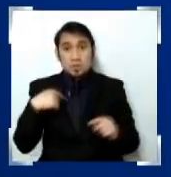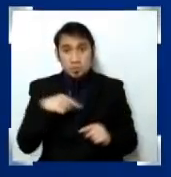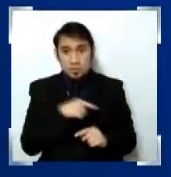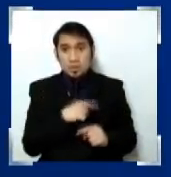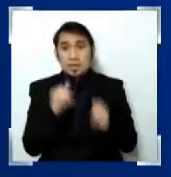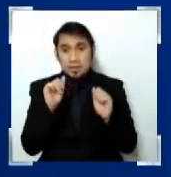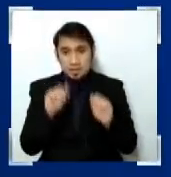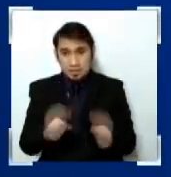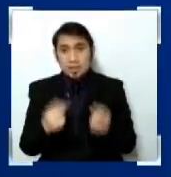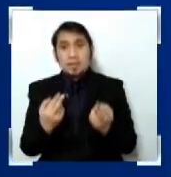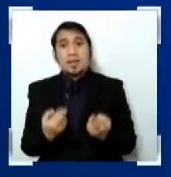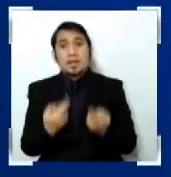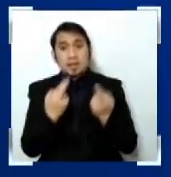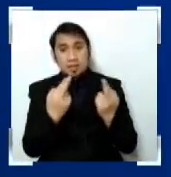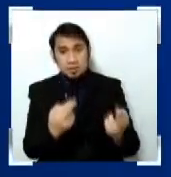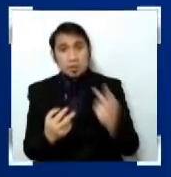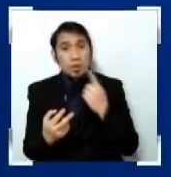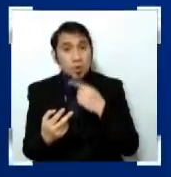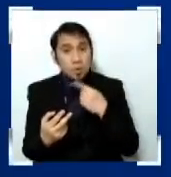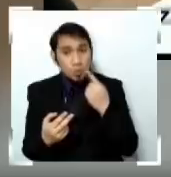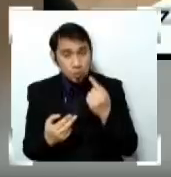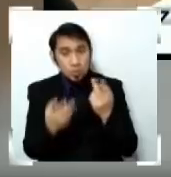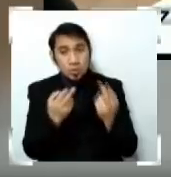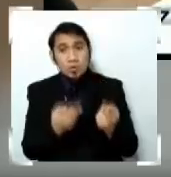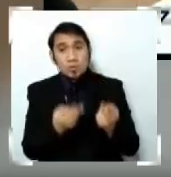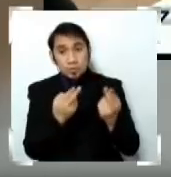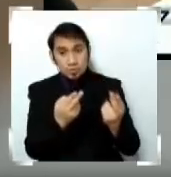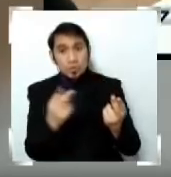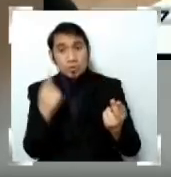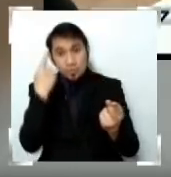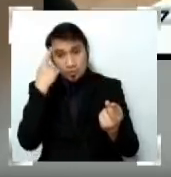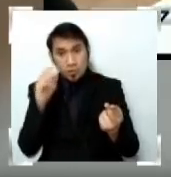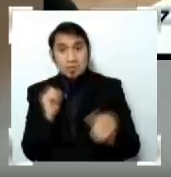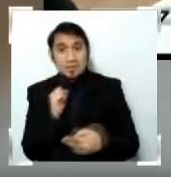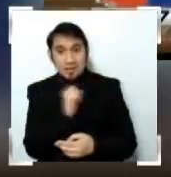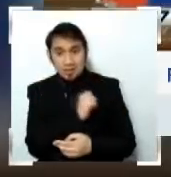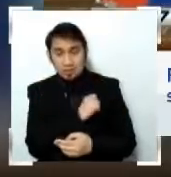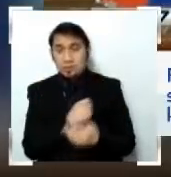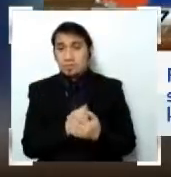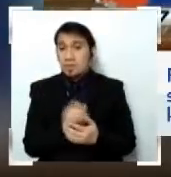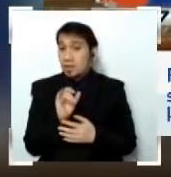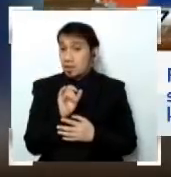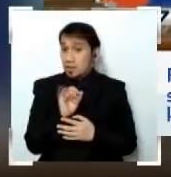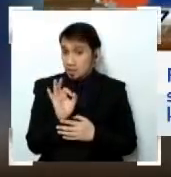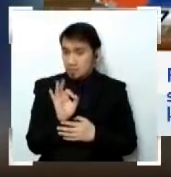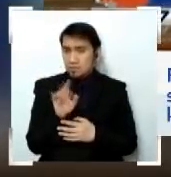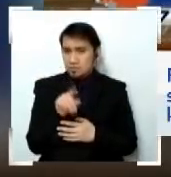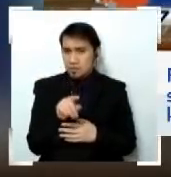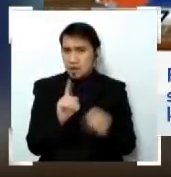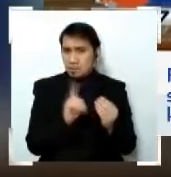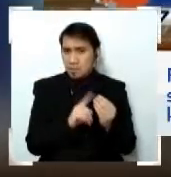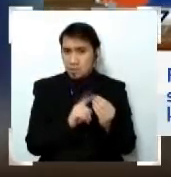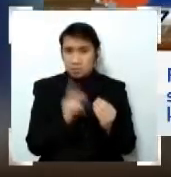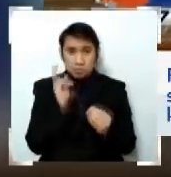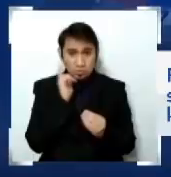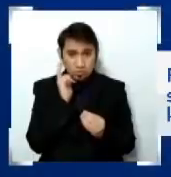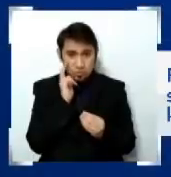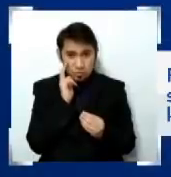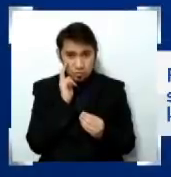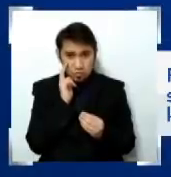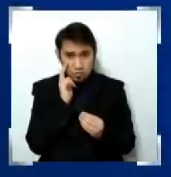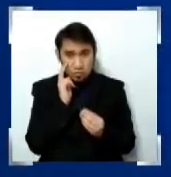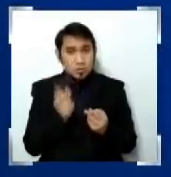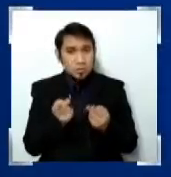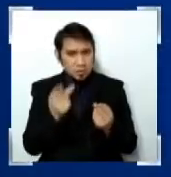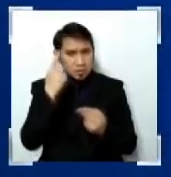who our candidates for senator should be. Kung ang posibleng pagtakbo naman ni Pangulong Duterte bilang vice presidente ang pag-uusapan. It